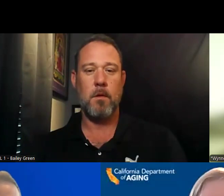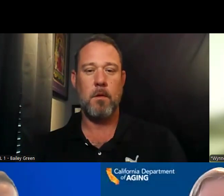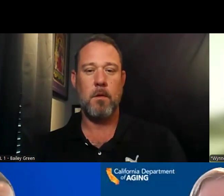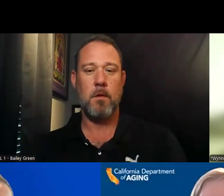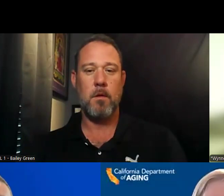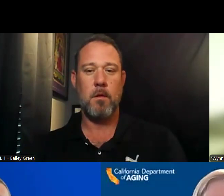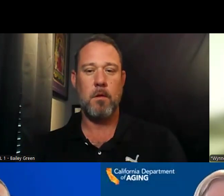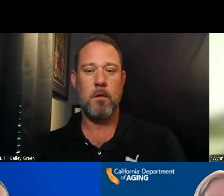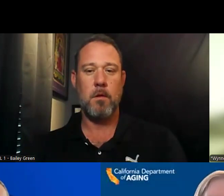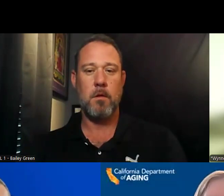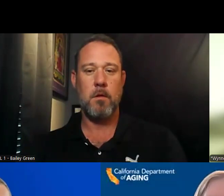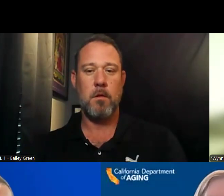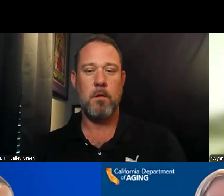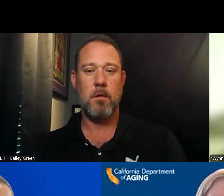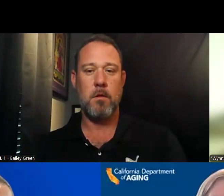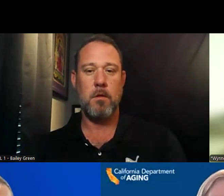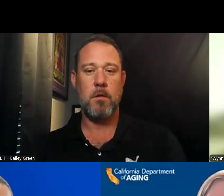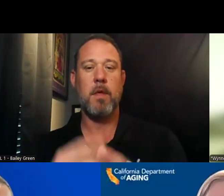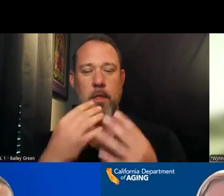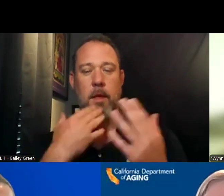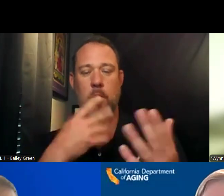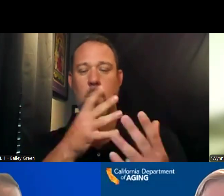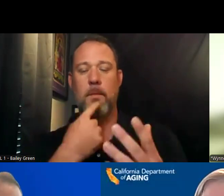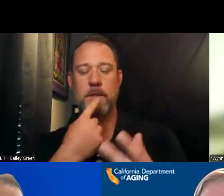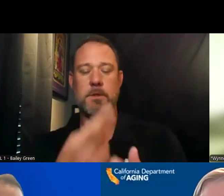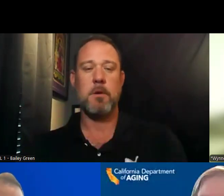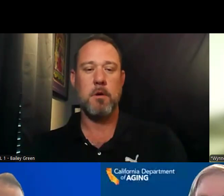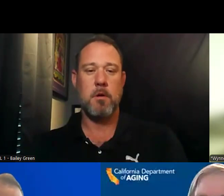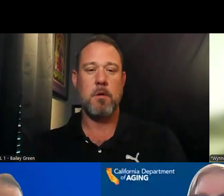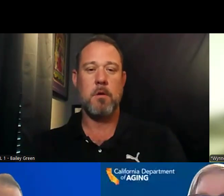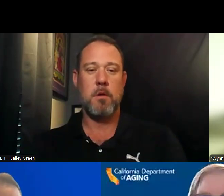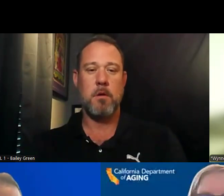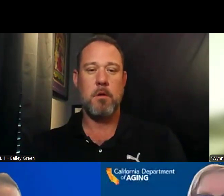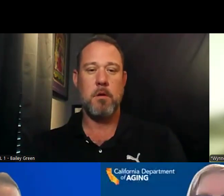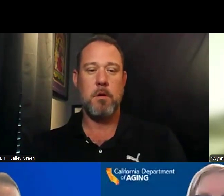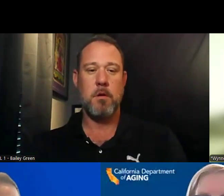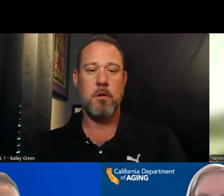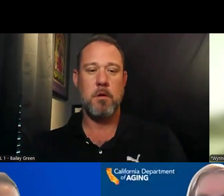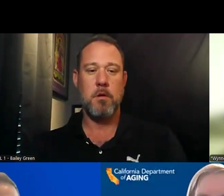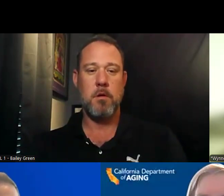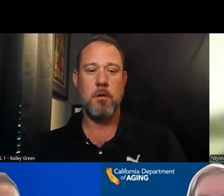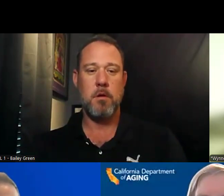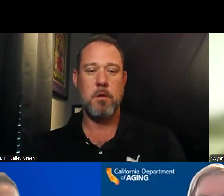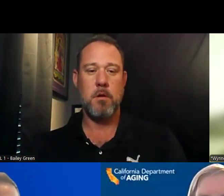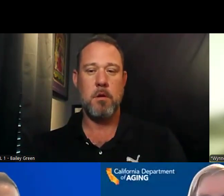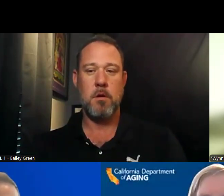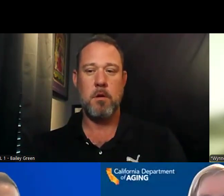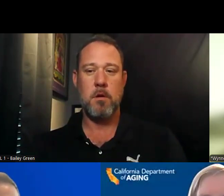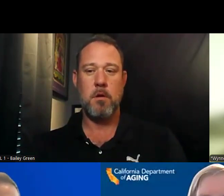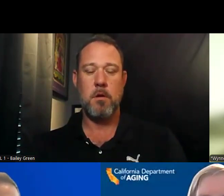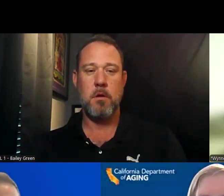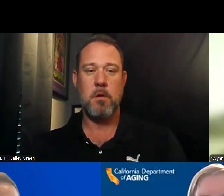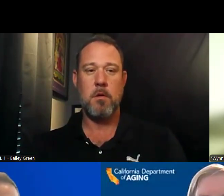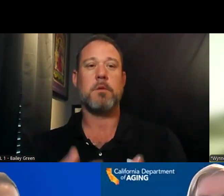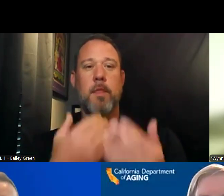Thank you for those comments. Thank you. We'll miss you. Yeah, we'll miss you. And thank you so much for your contribution to